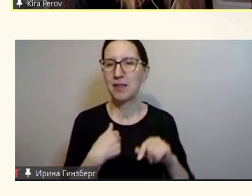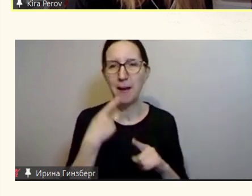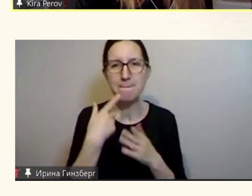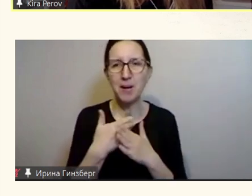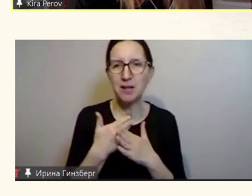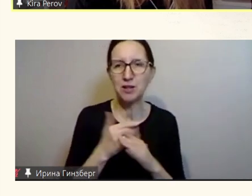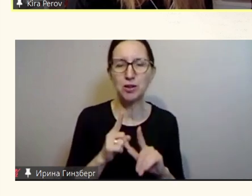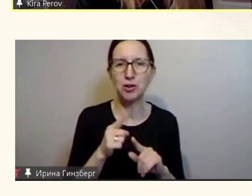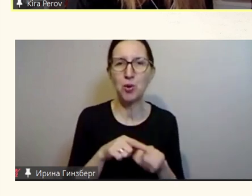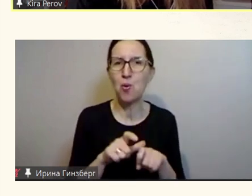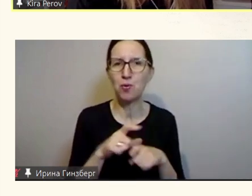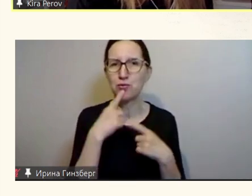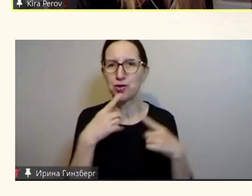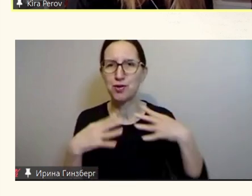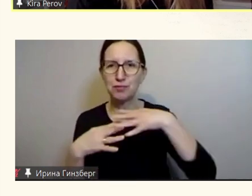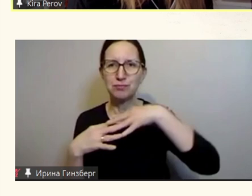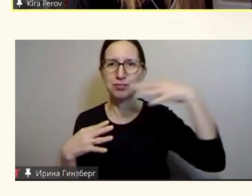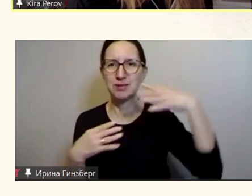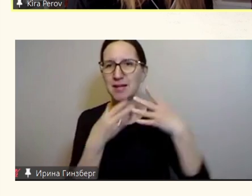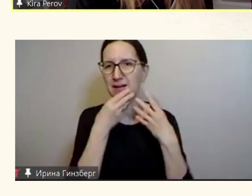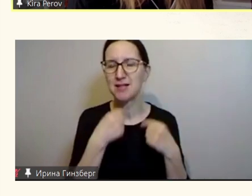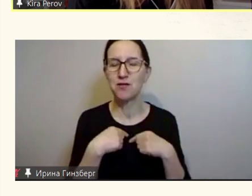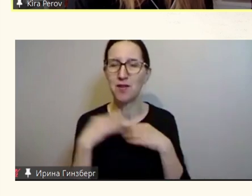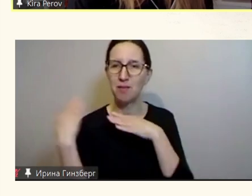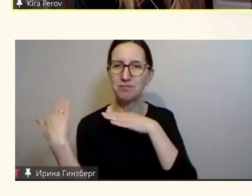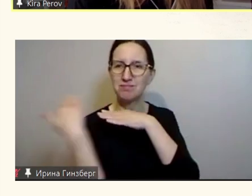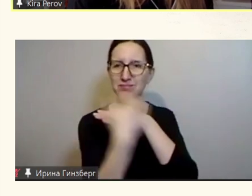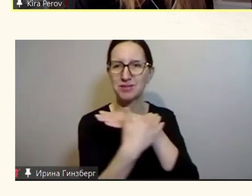of videotapes, screenings that we showed.